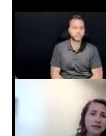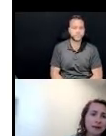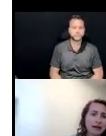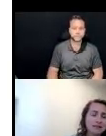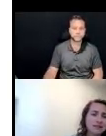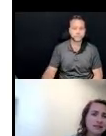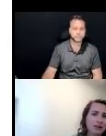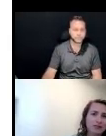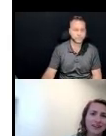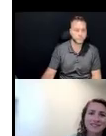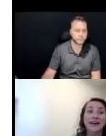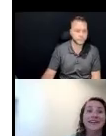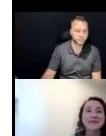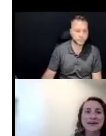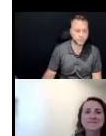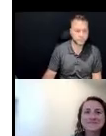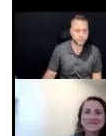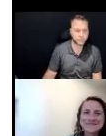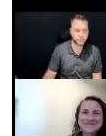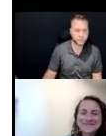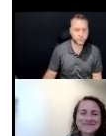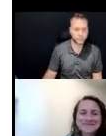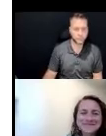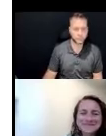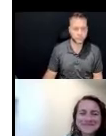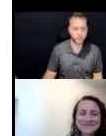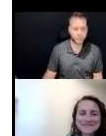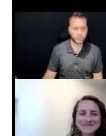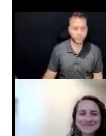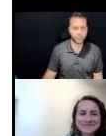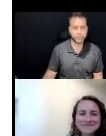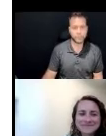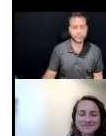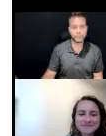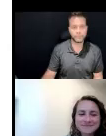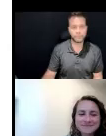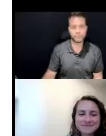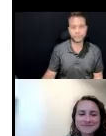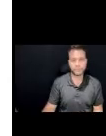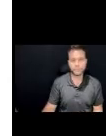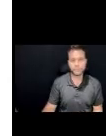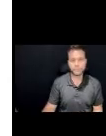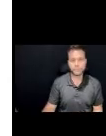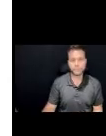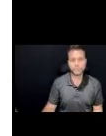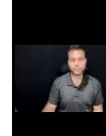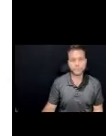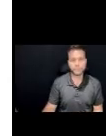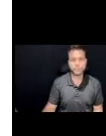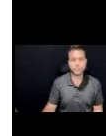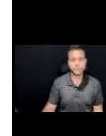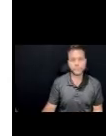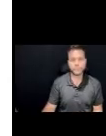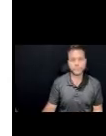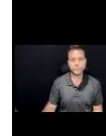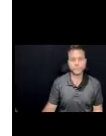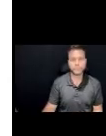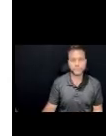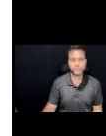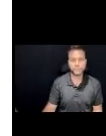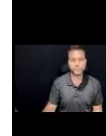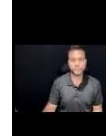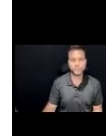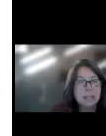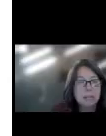So I'm Okay, going to pass it over. Sorry, go ahead. thanks, McCain. So now we're going to have the opportunity to hear